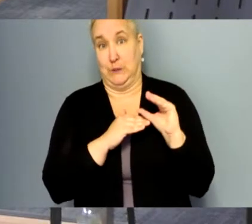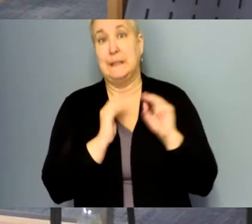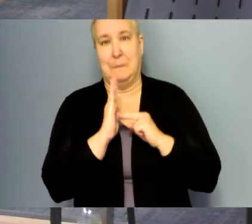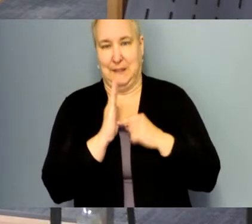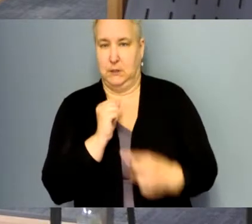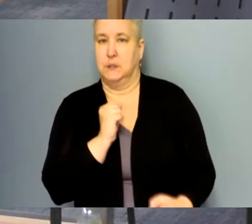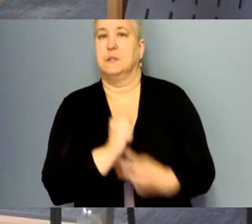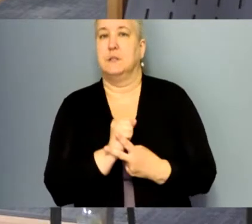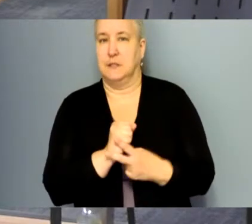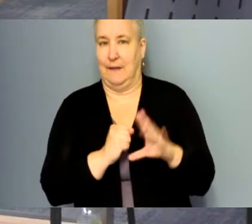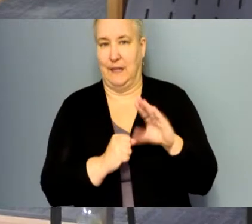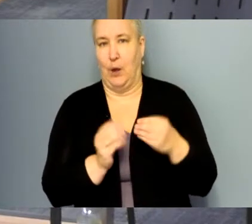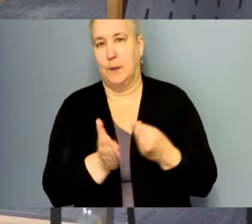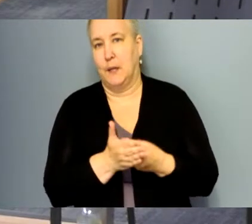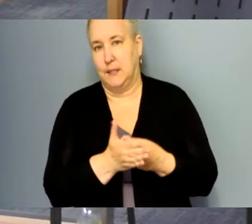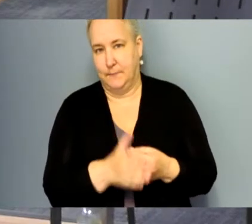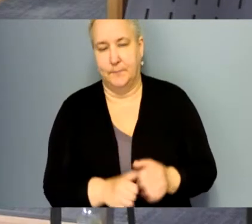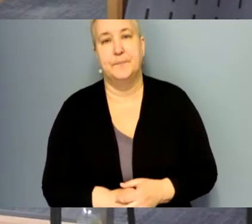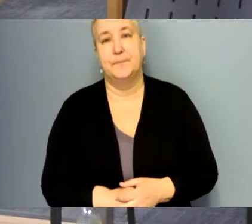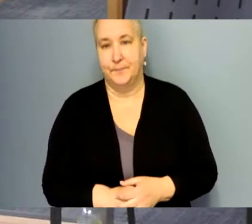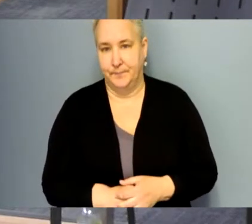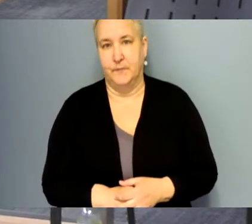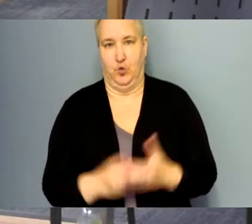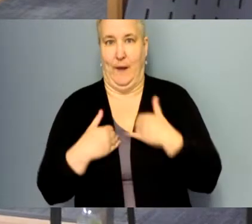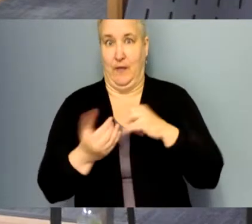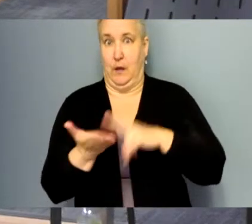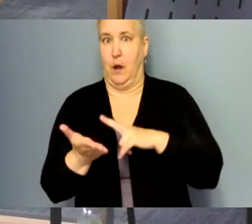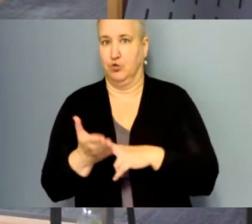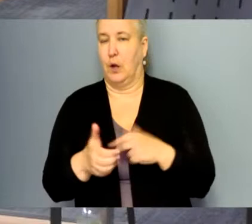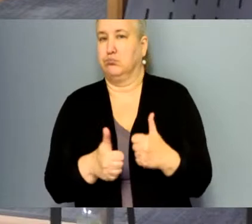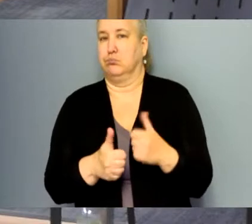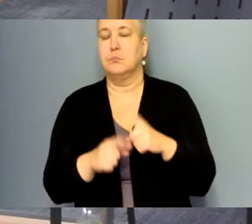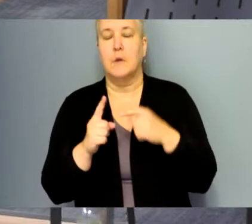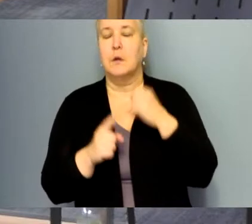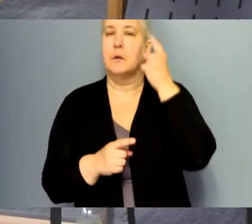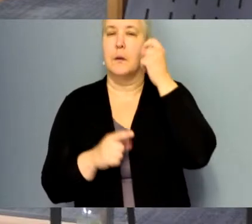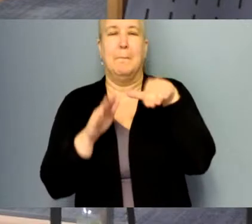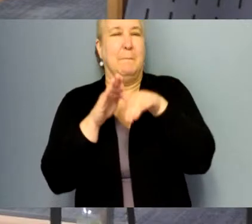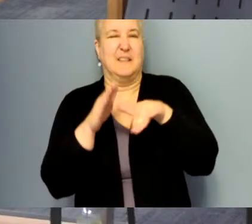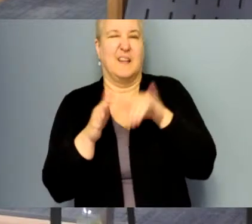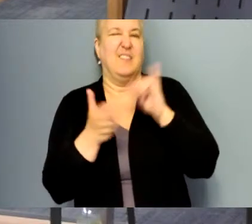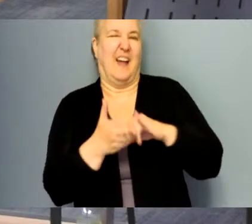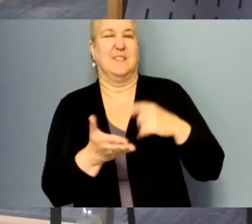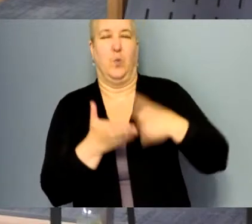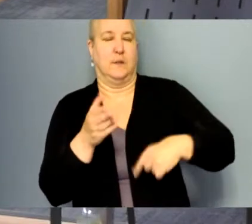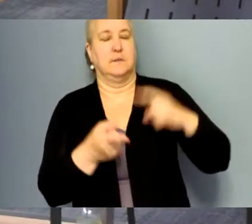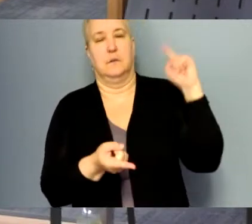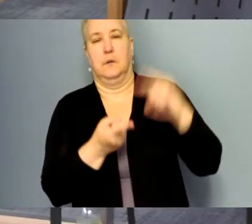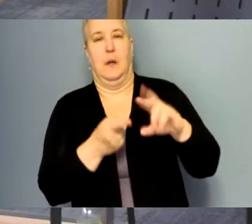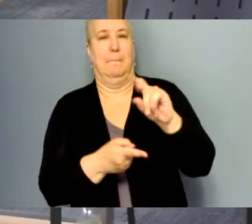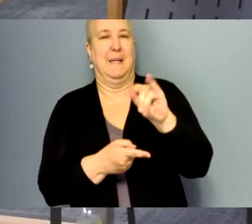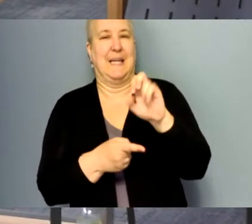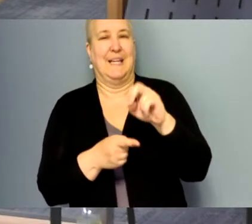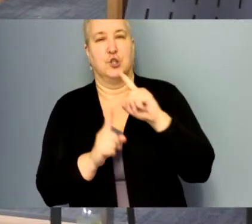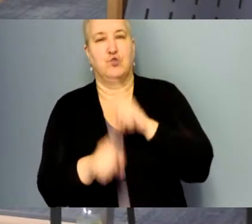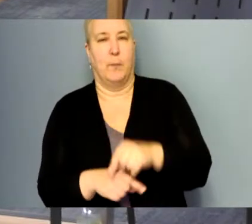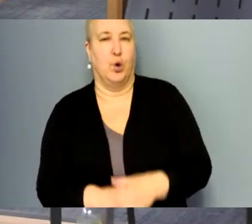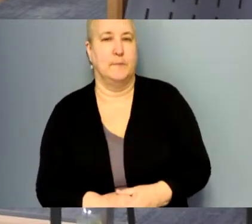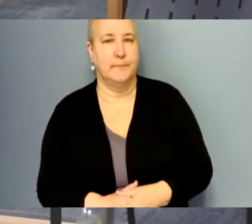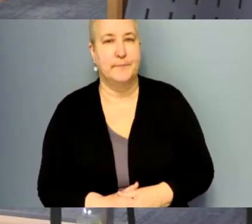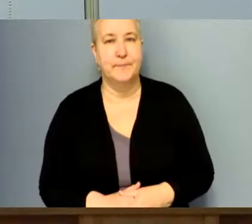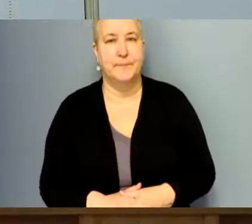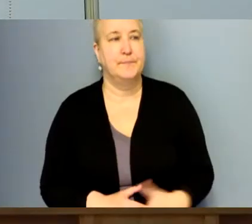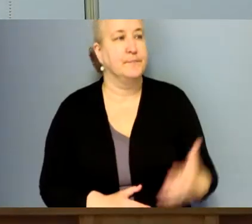saves the county money to have this contract. But that's basically what a mitigation report is. Thank you. Thank